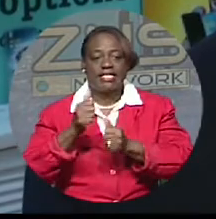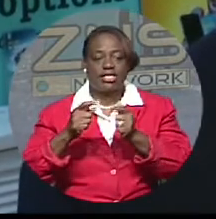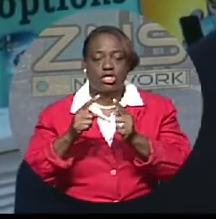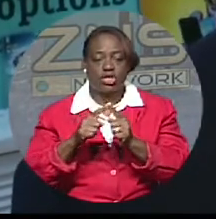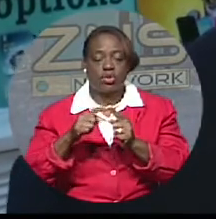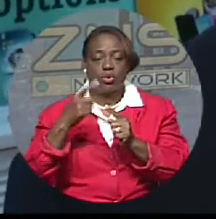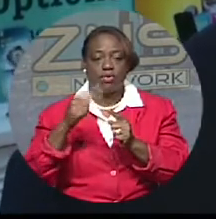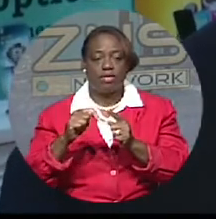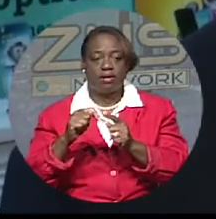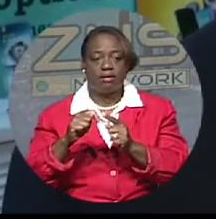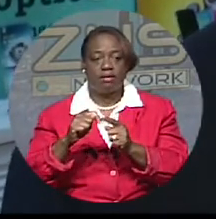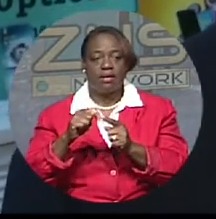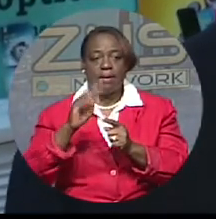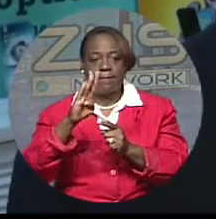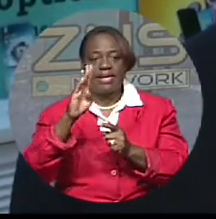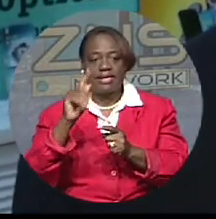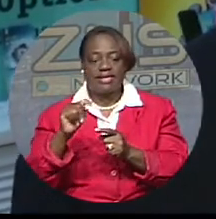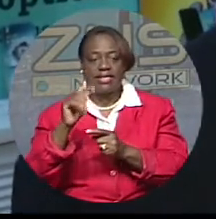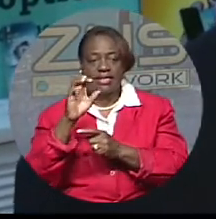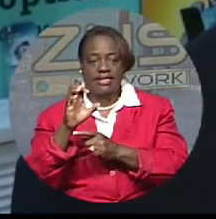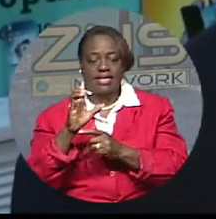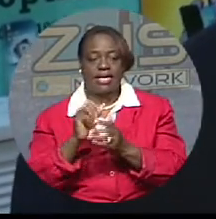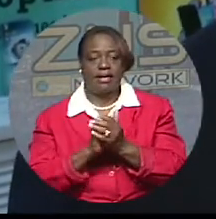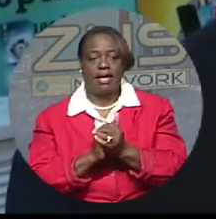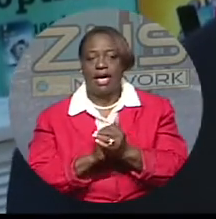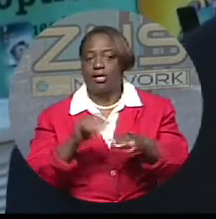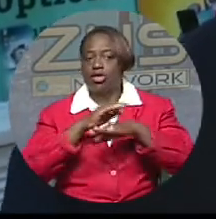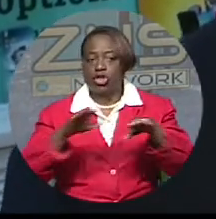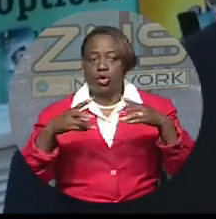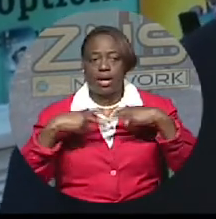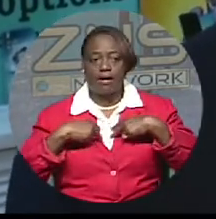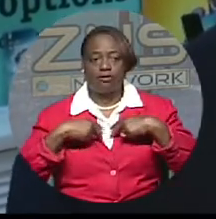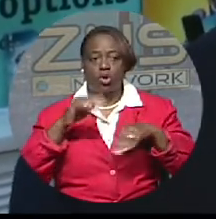than having to track all the way to the mall or to Southwest